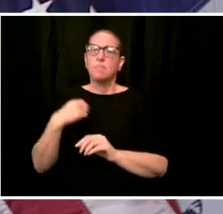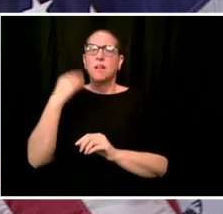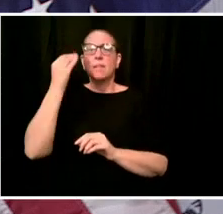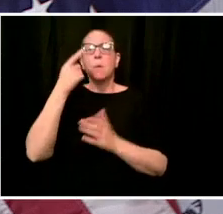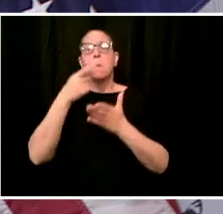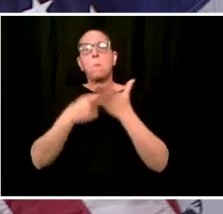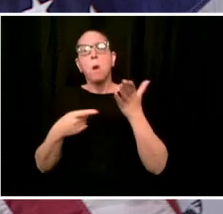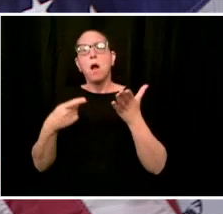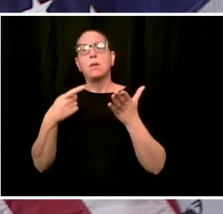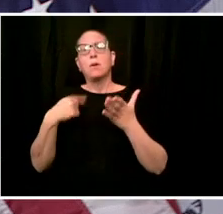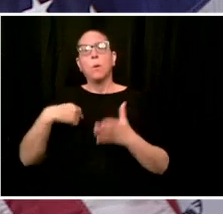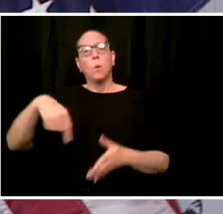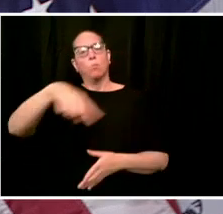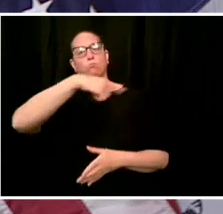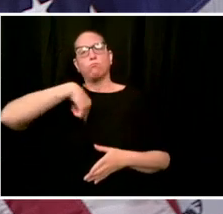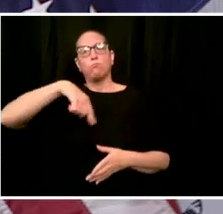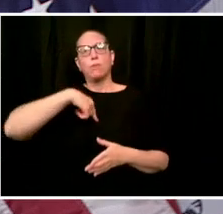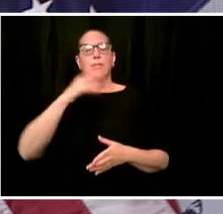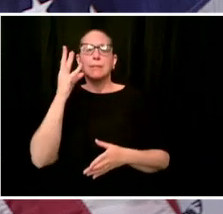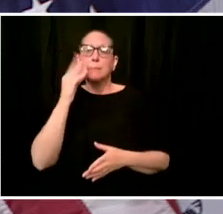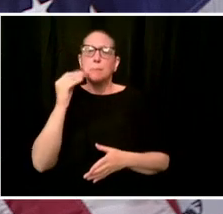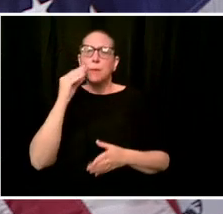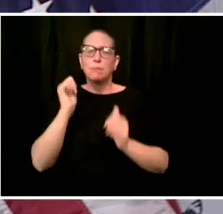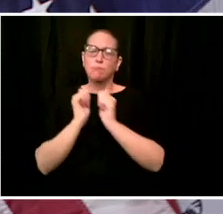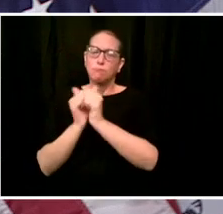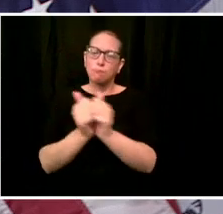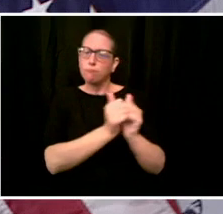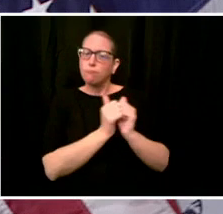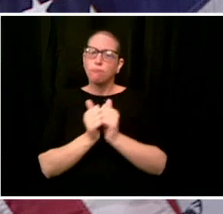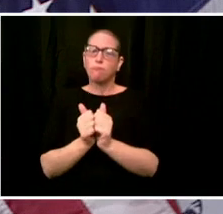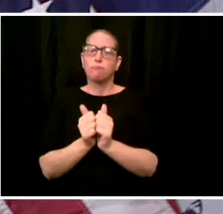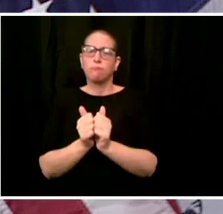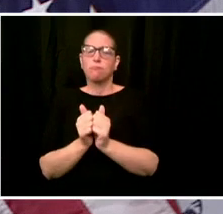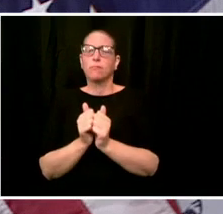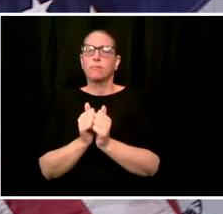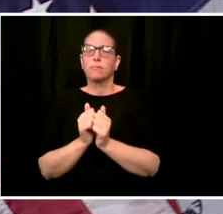shocking if a city that has been the epicenter of this crisis